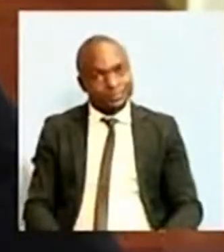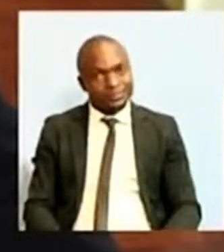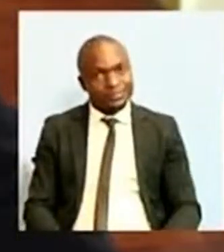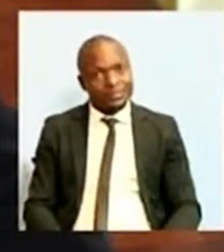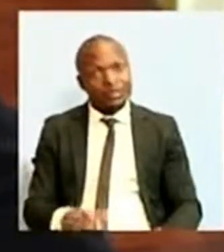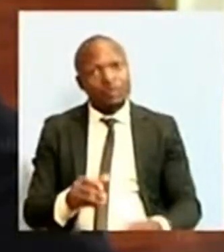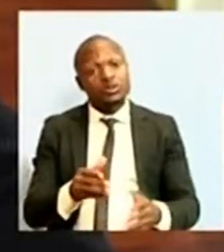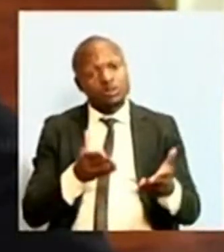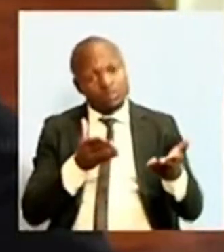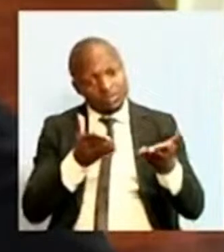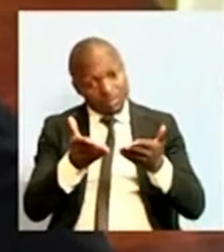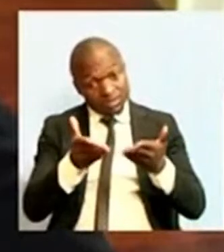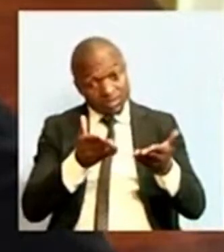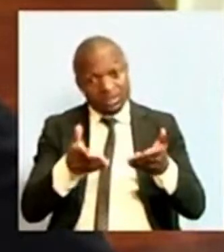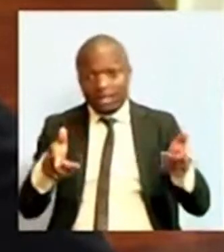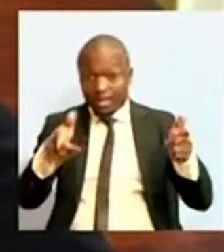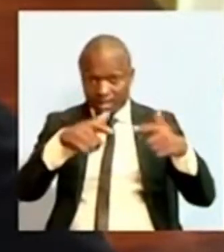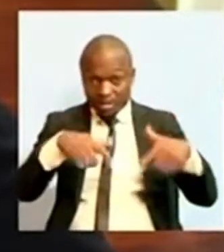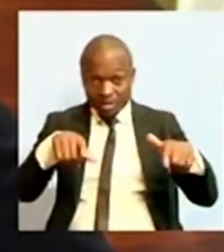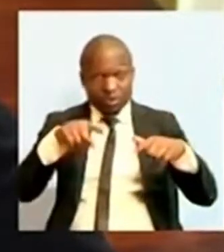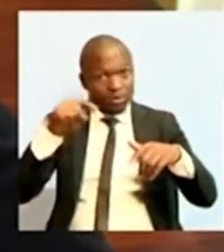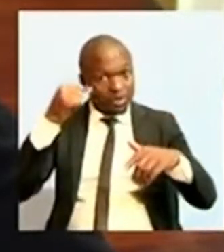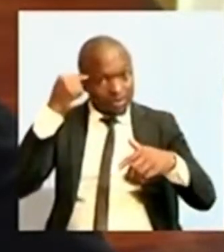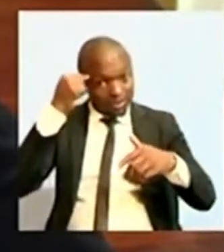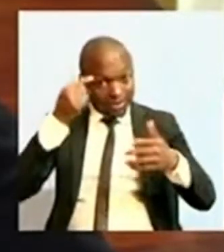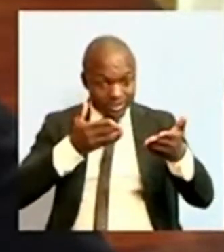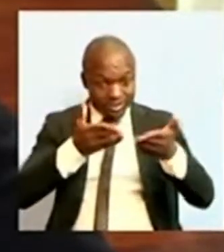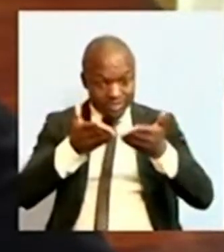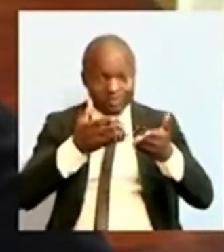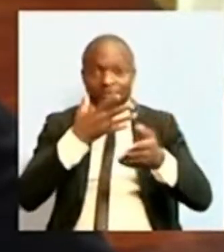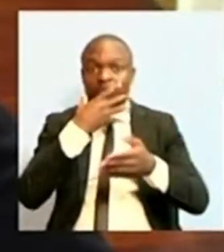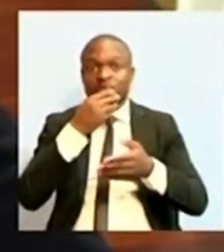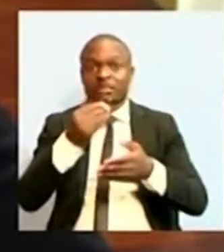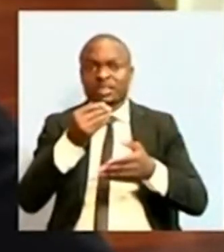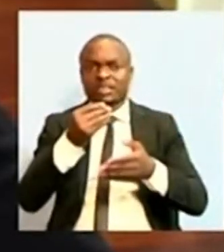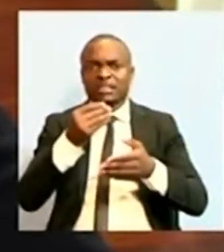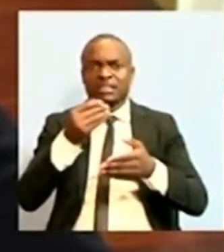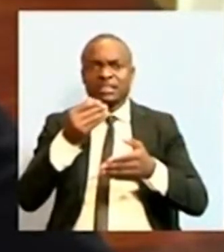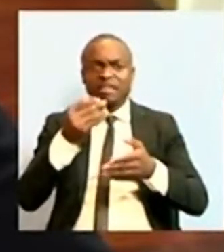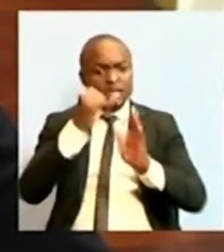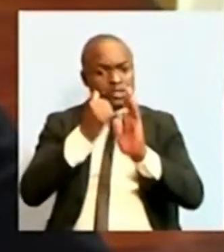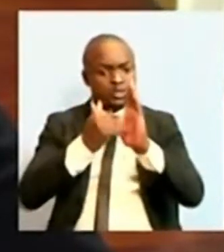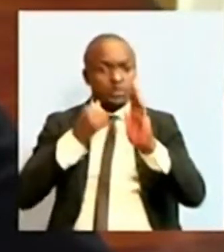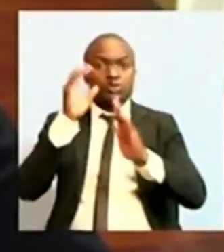the Service Commission, Local Government Service Commission, in June